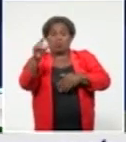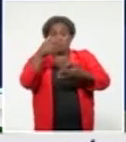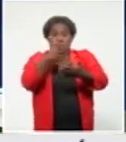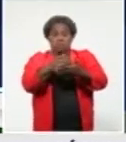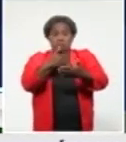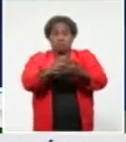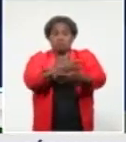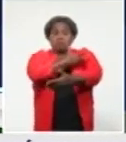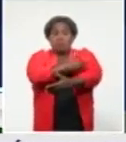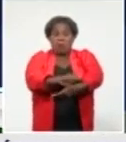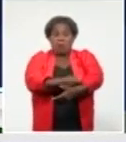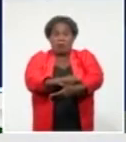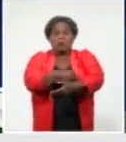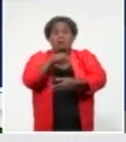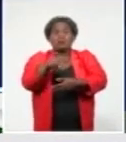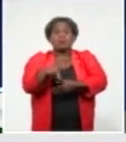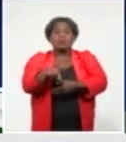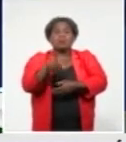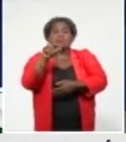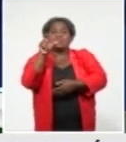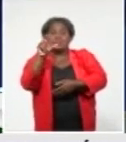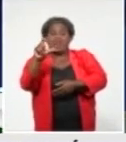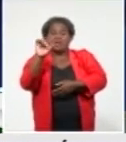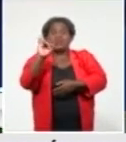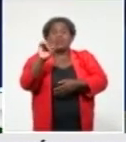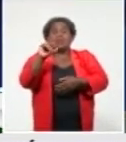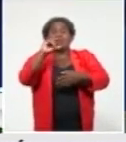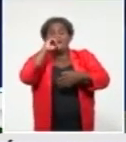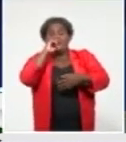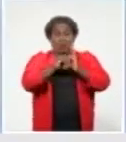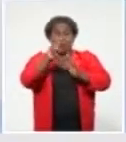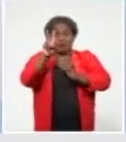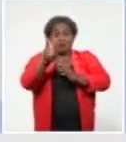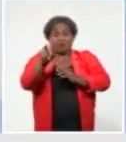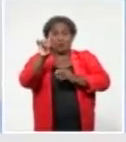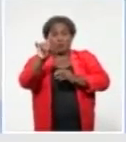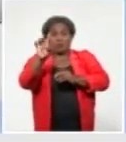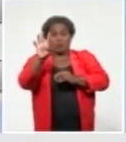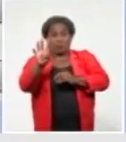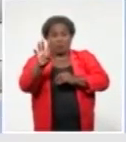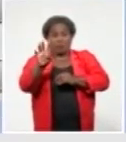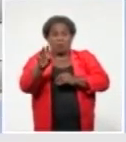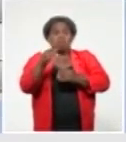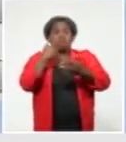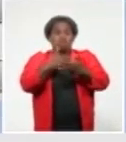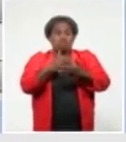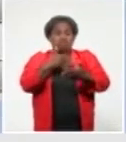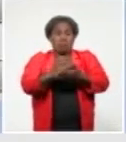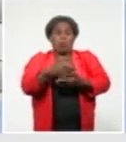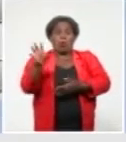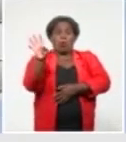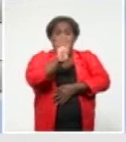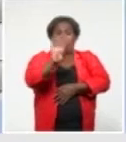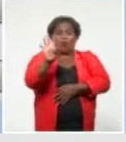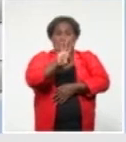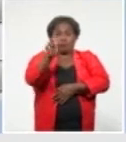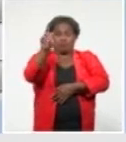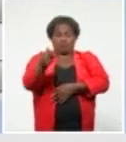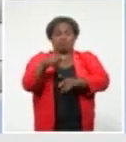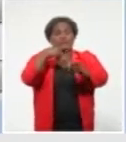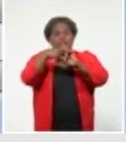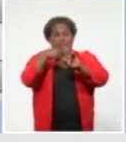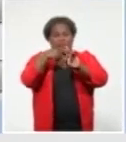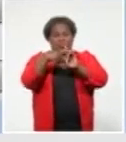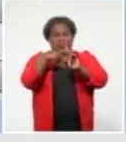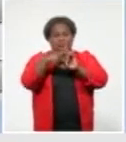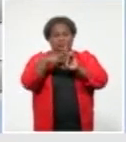number of processed samples. As a result of these 4,294 collected samples, 44 people tested positive